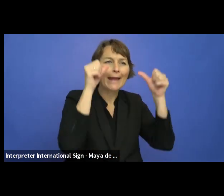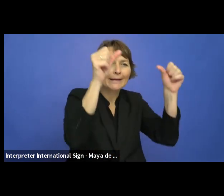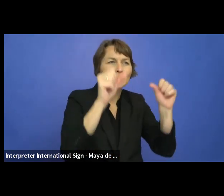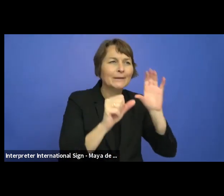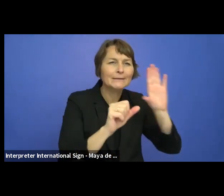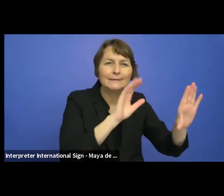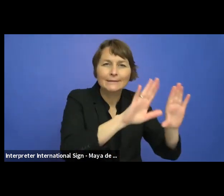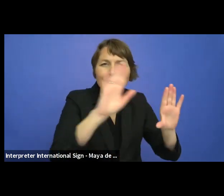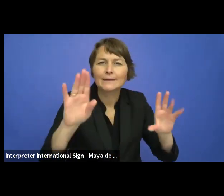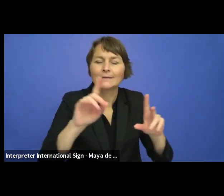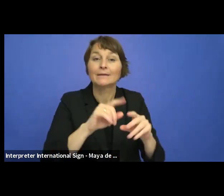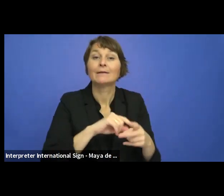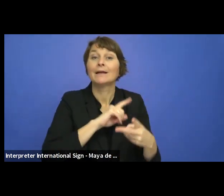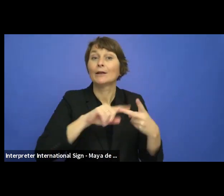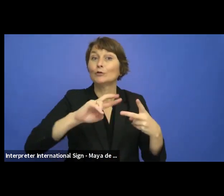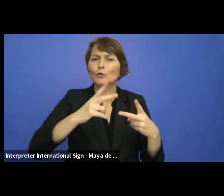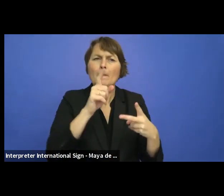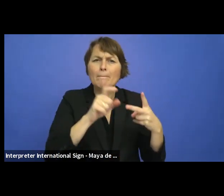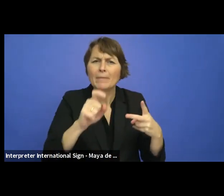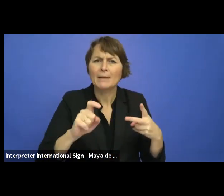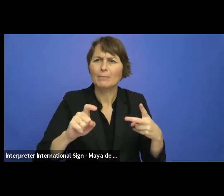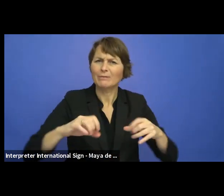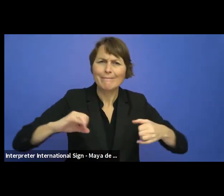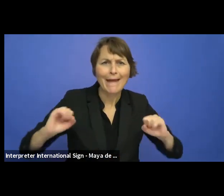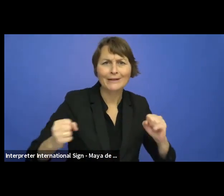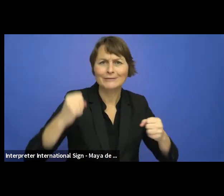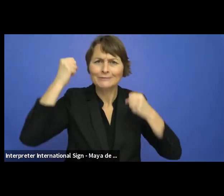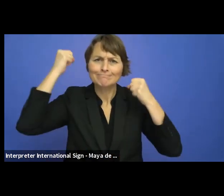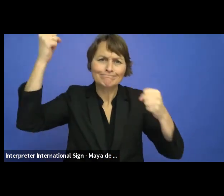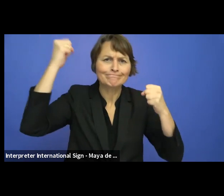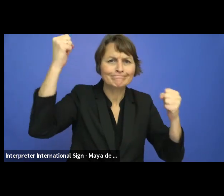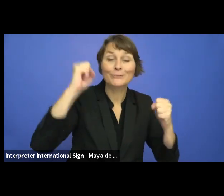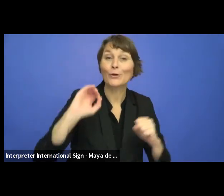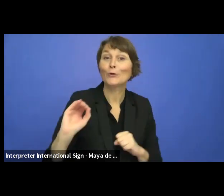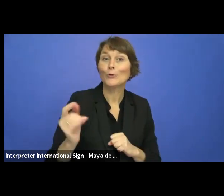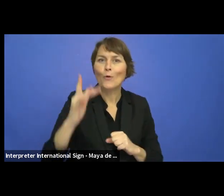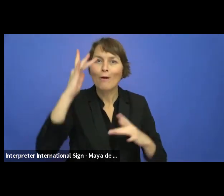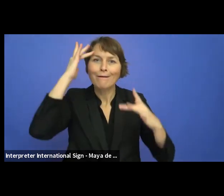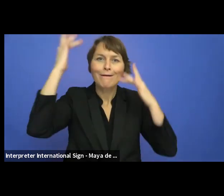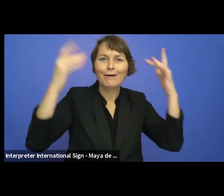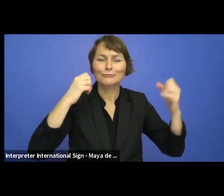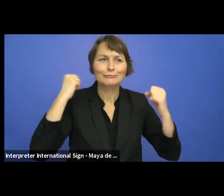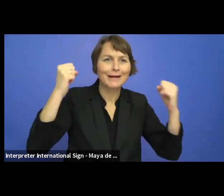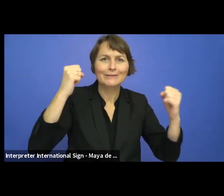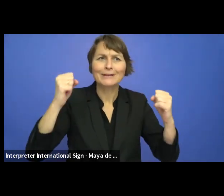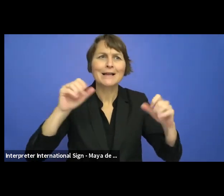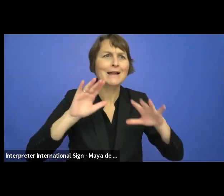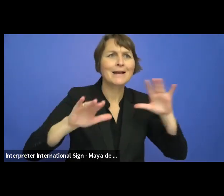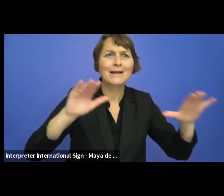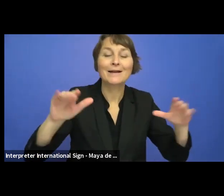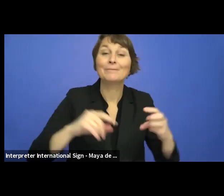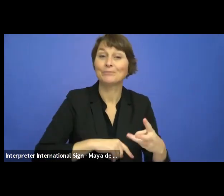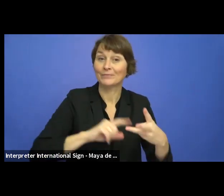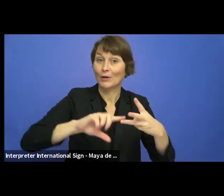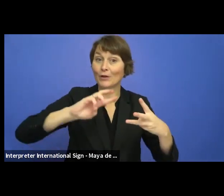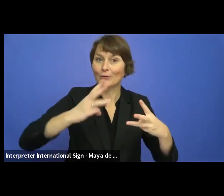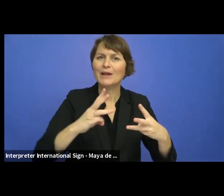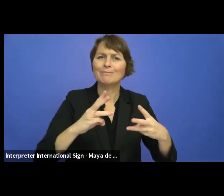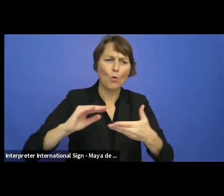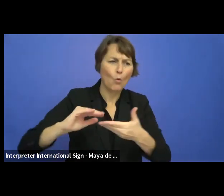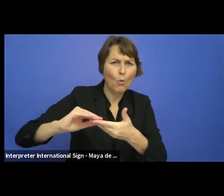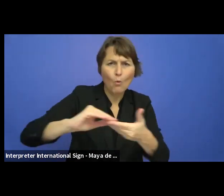people, our campaigns, our activists, new cultural activists speaking to their truths. Three, and